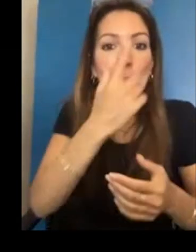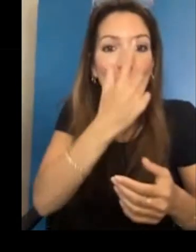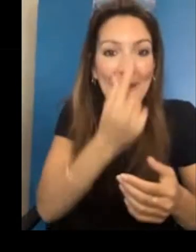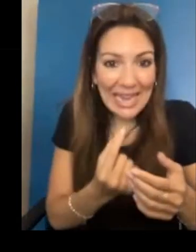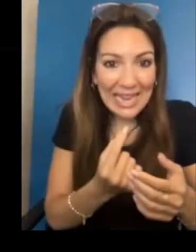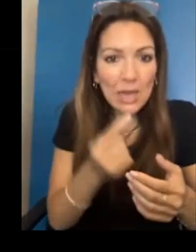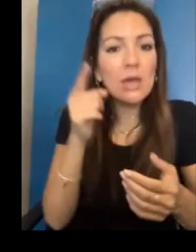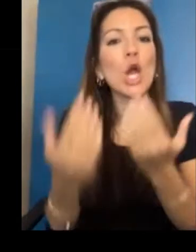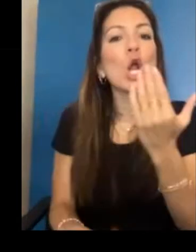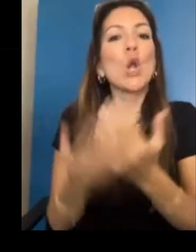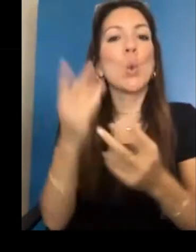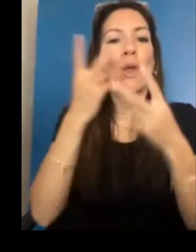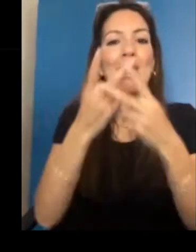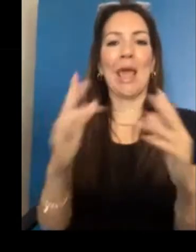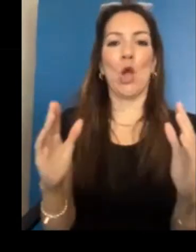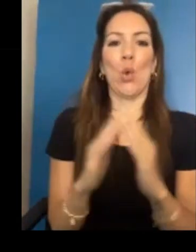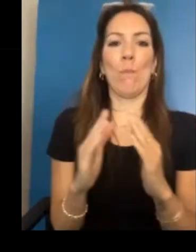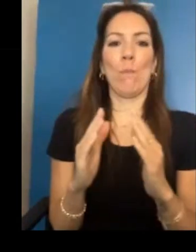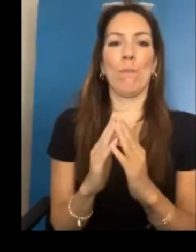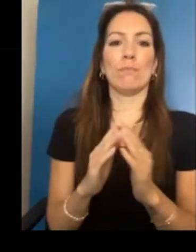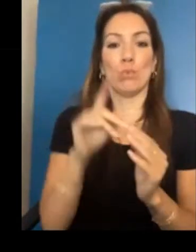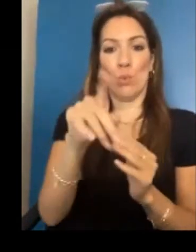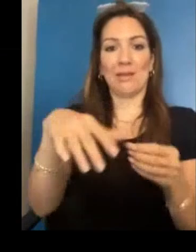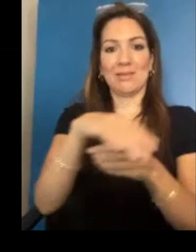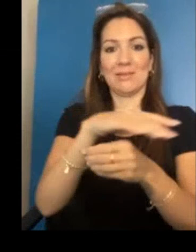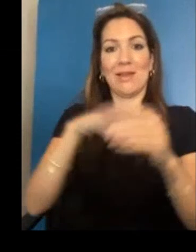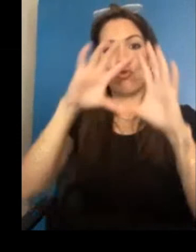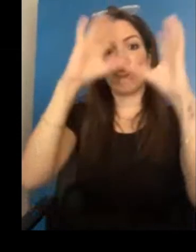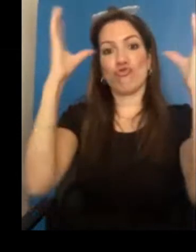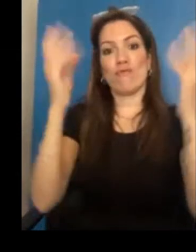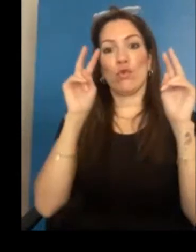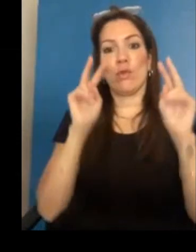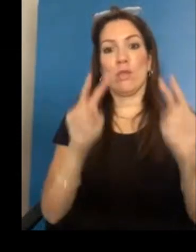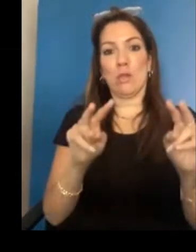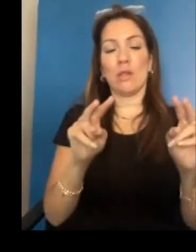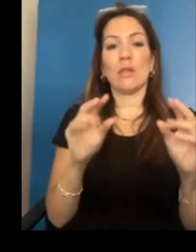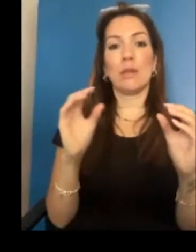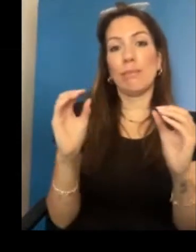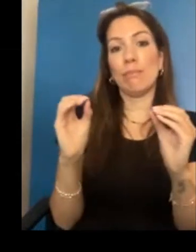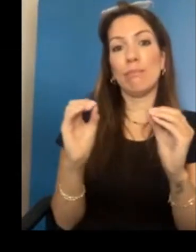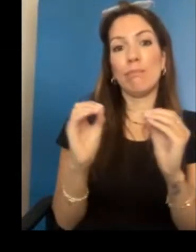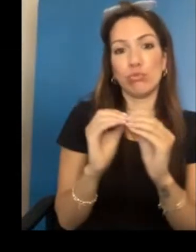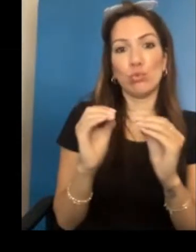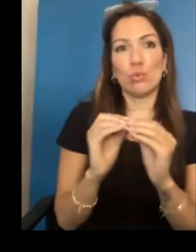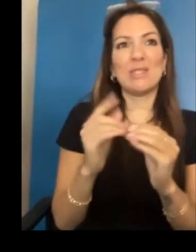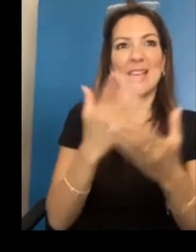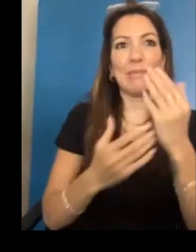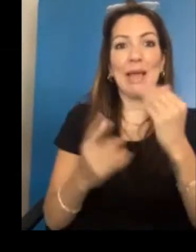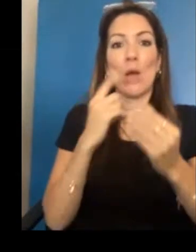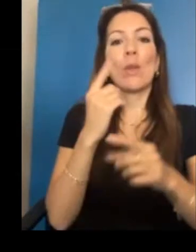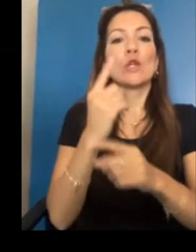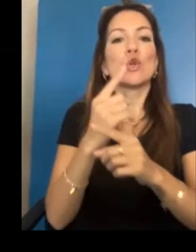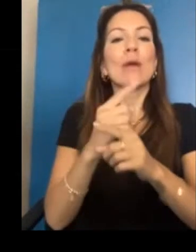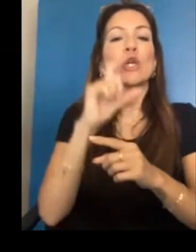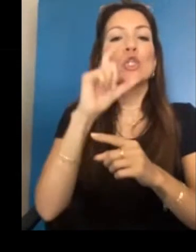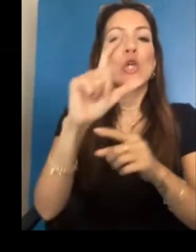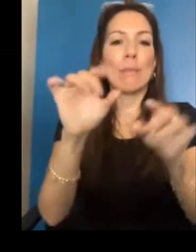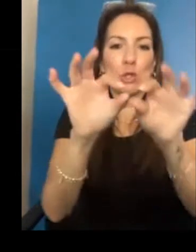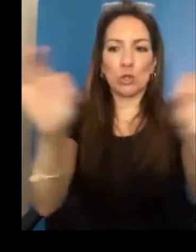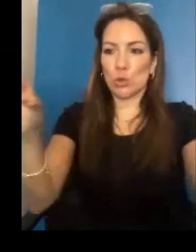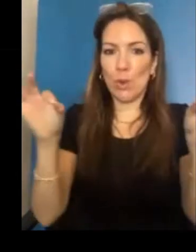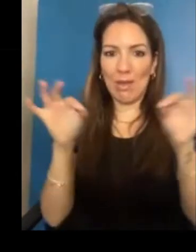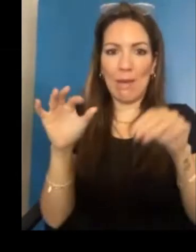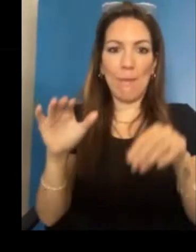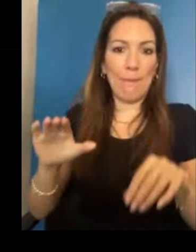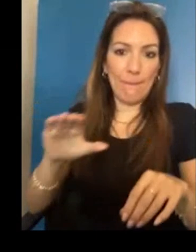home. So that's what the site looks like as a whole. Bruce mentioned I was going to talk more about Chapel Square and the park as well.